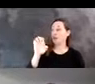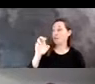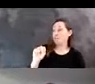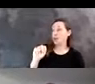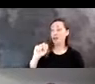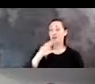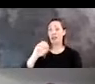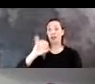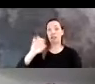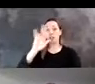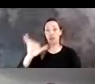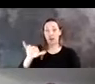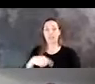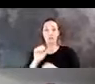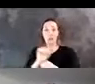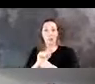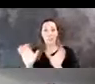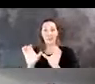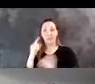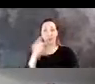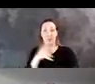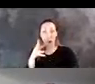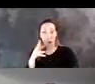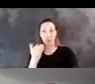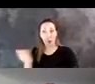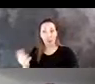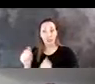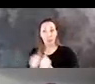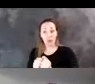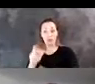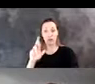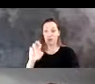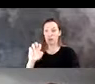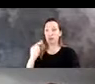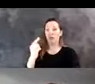working on a certification for farmed goods with regenerative practices.